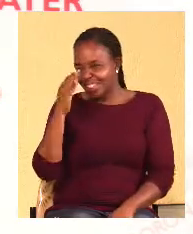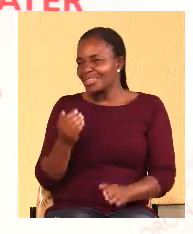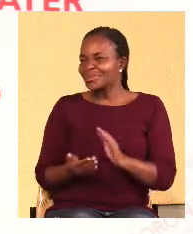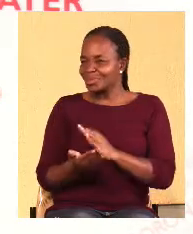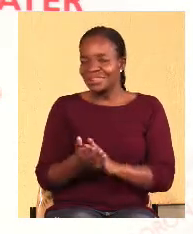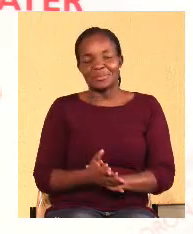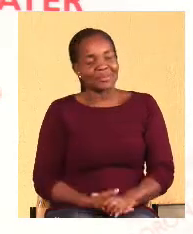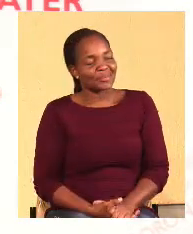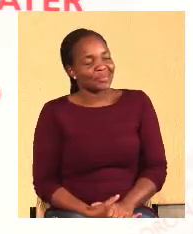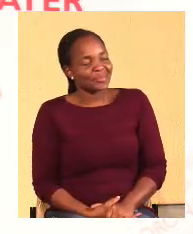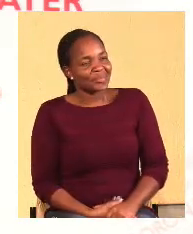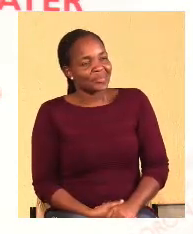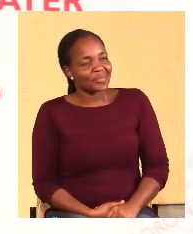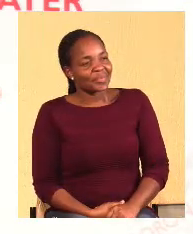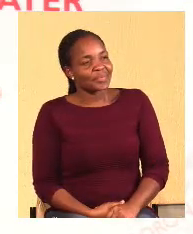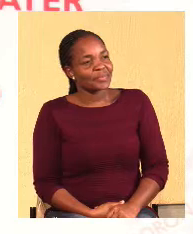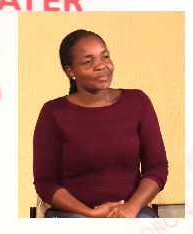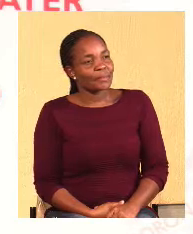anyway.